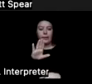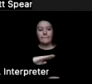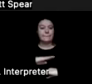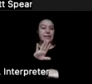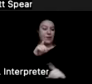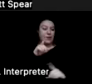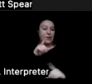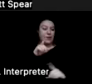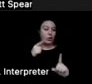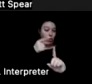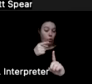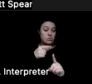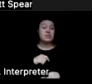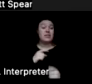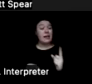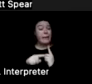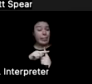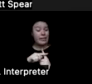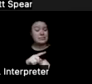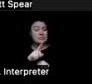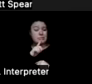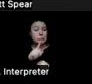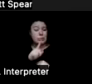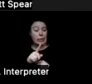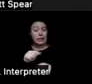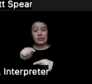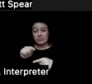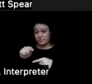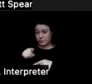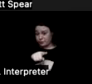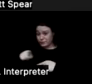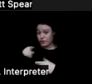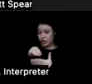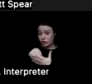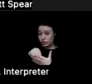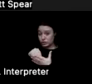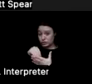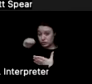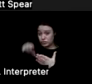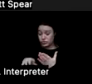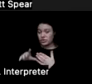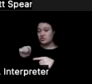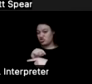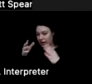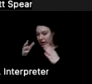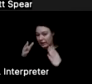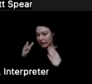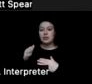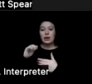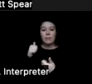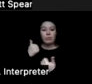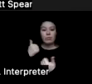forces trainees to have actions that are time limited associated with their